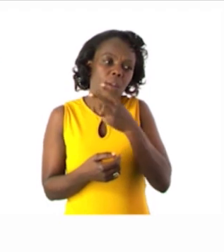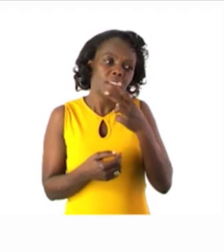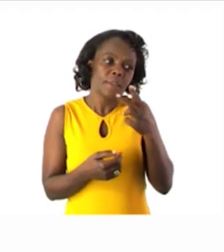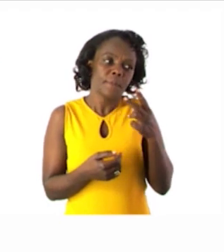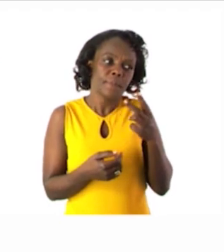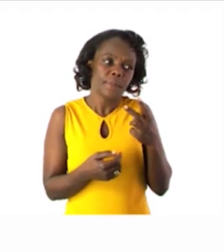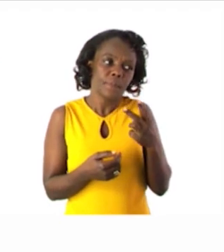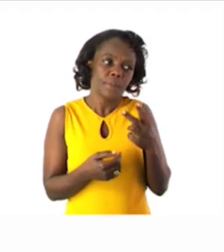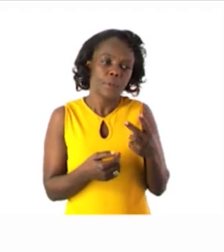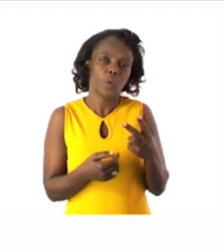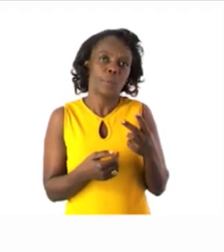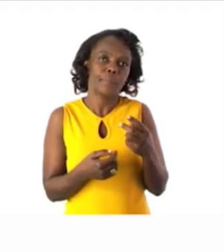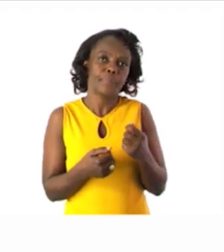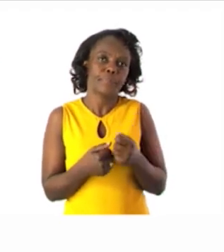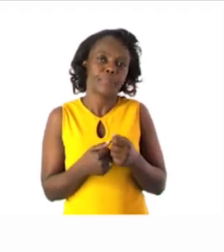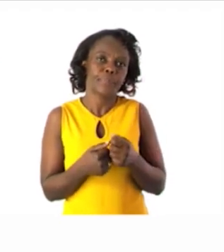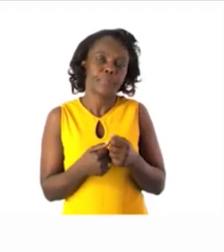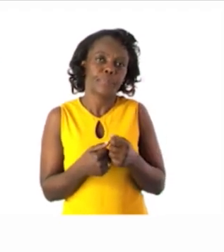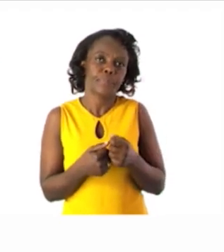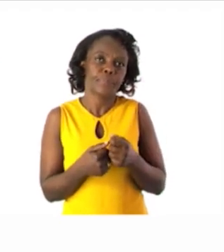letter and a full stop.